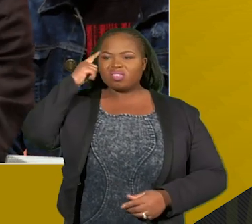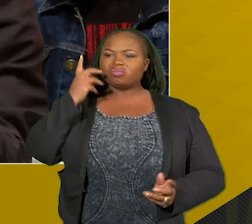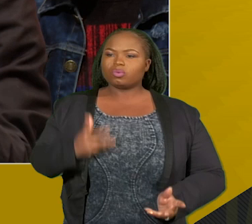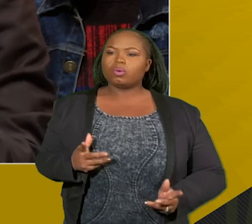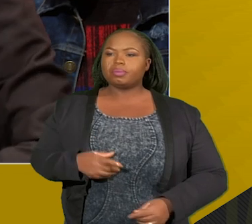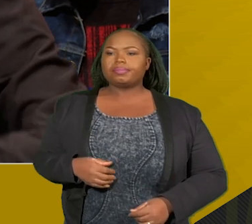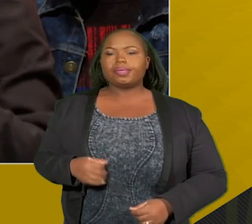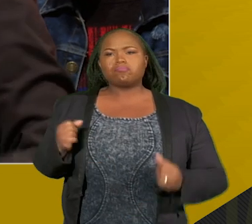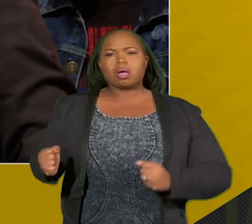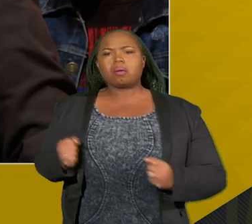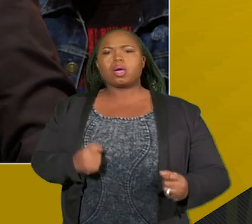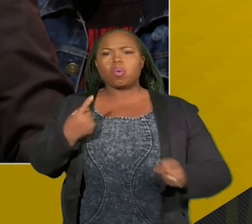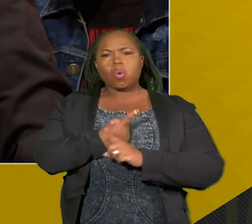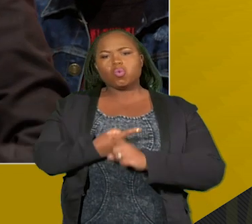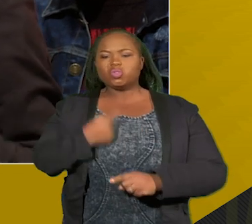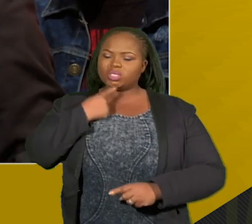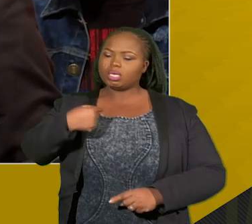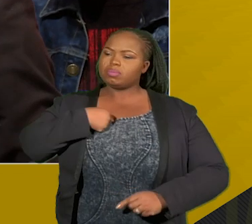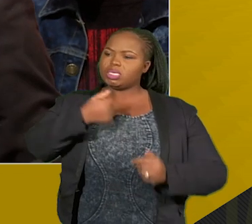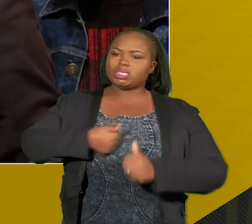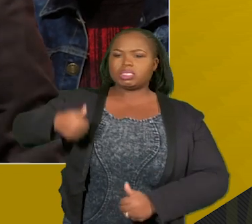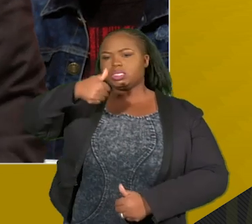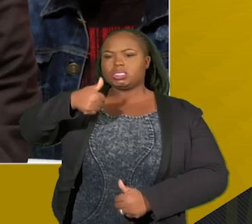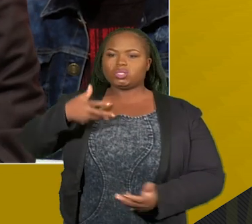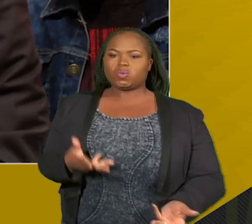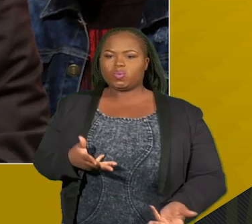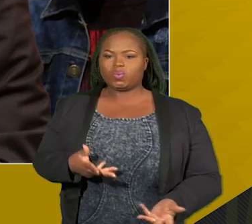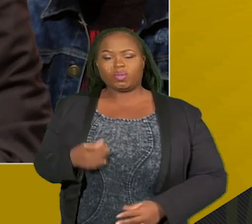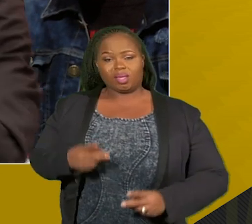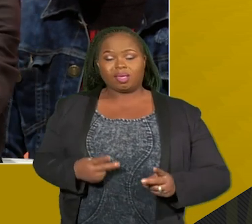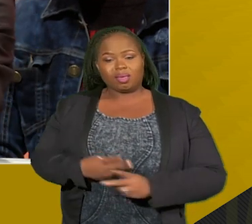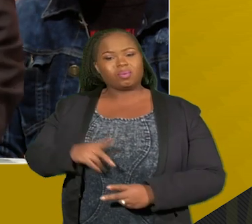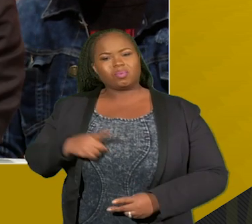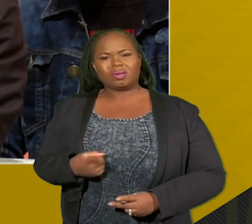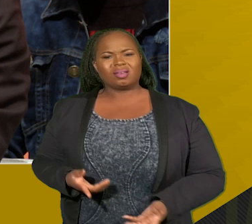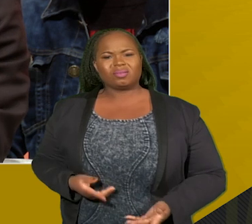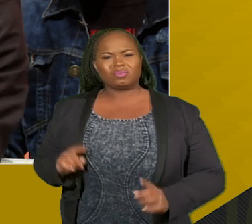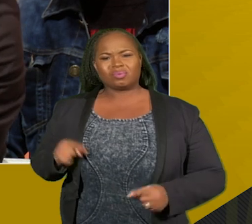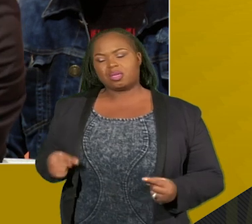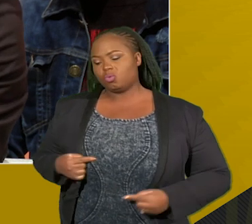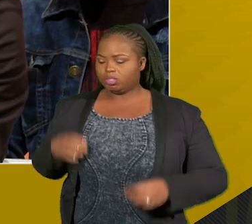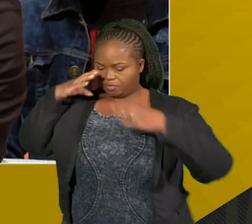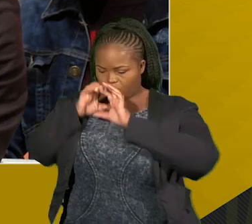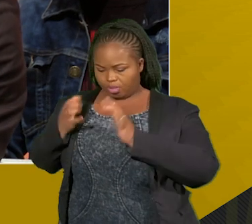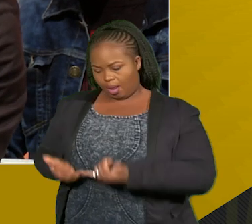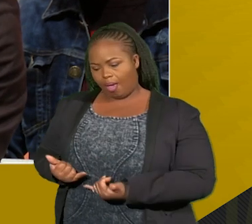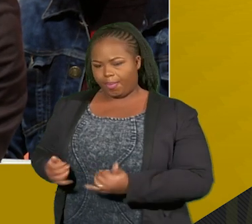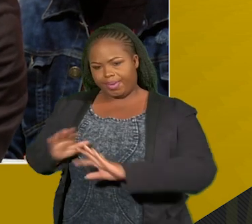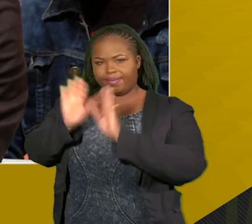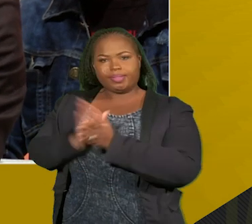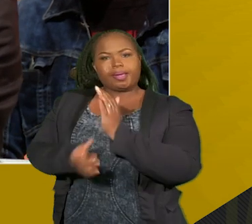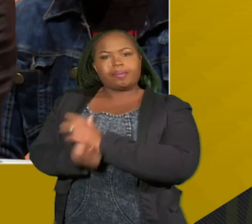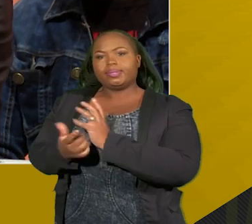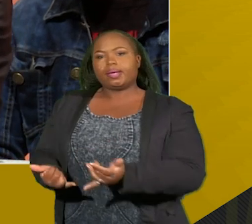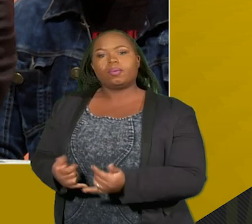must maintain the ego, yahore, I'm a man. Honali didn't tell us, we cannot look at it now, say yet a hal,